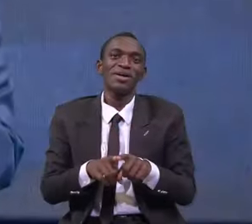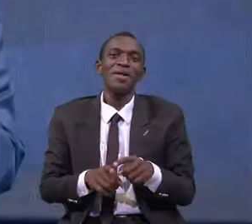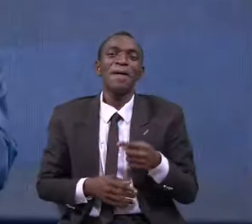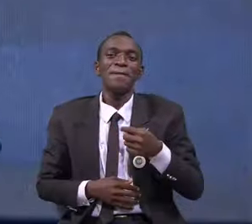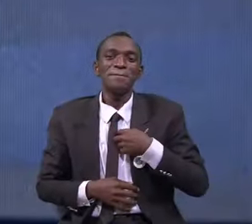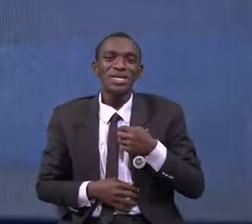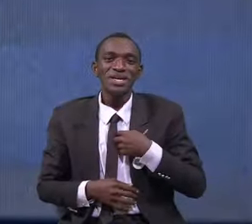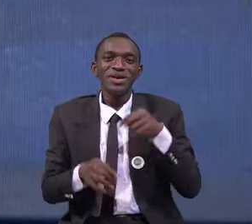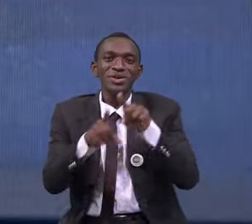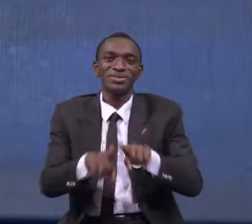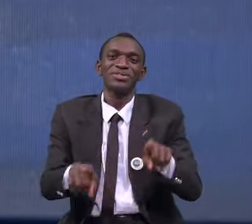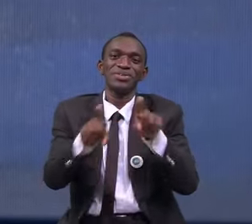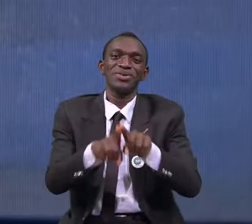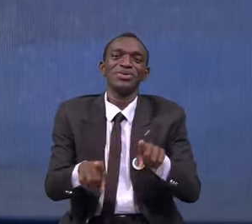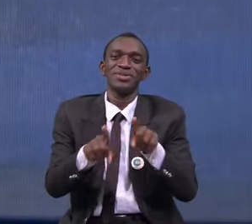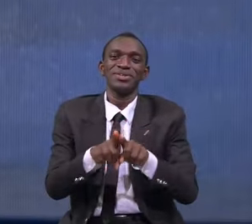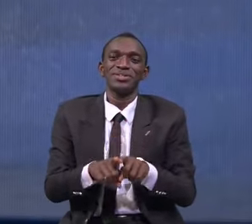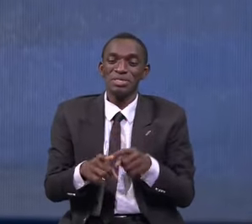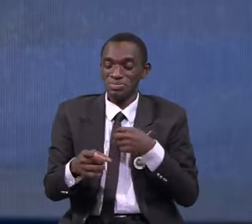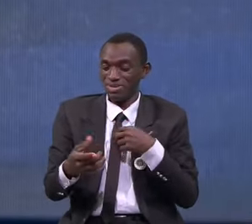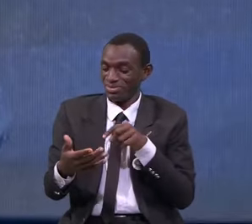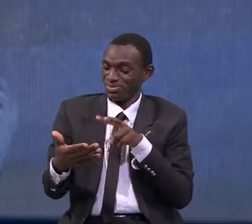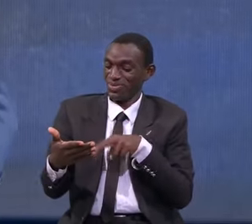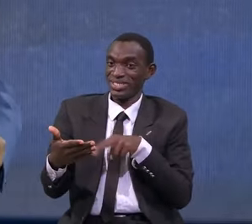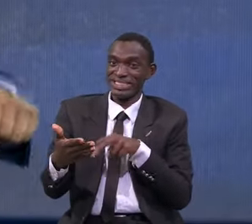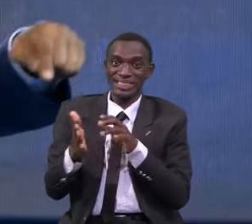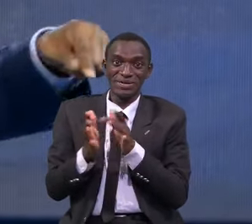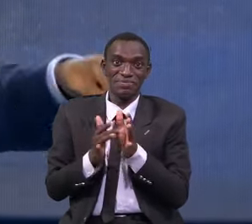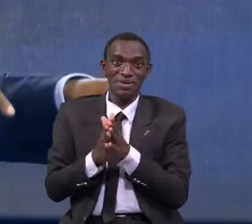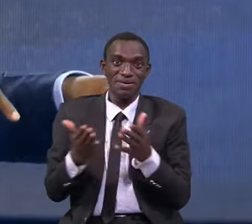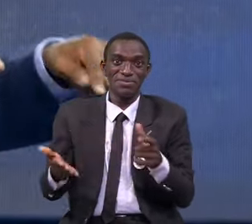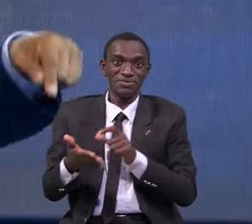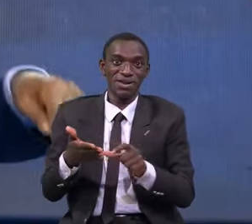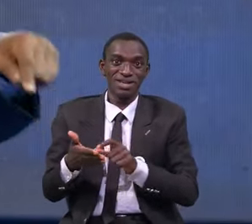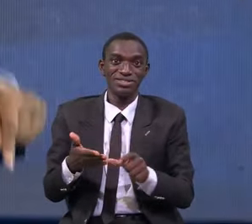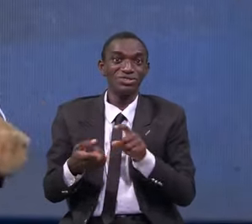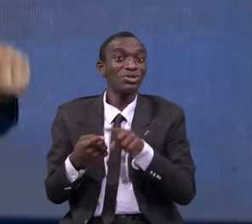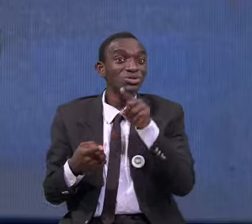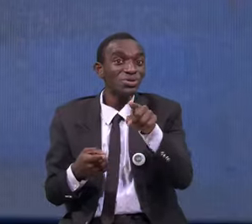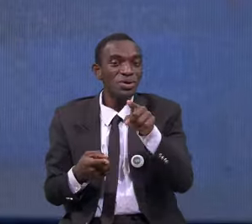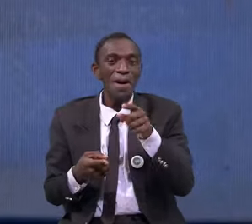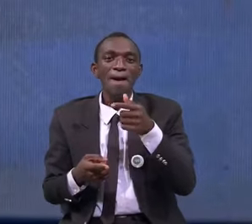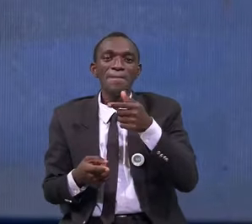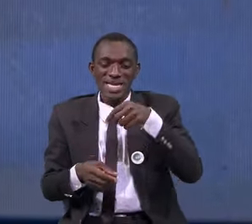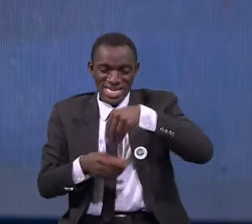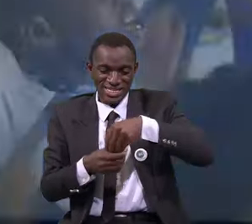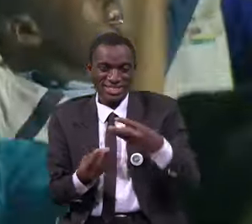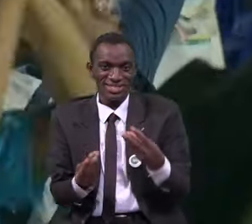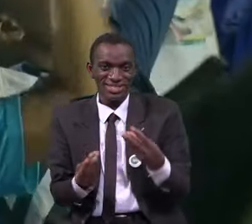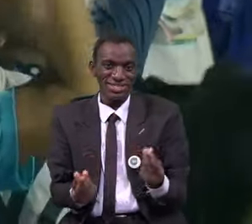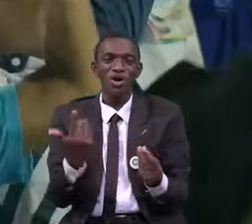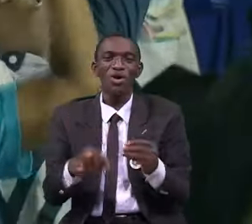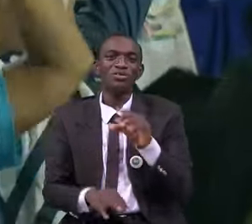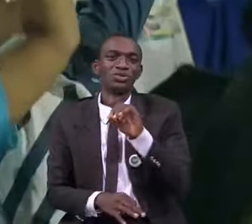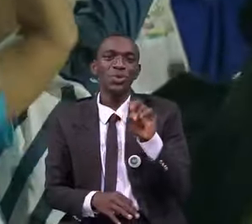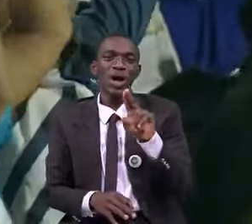Even me, reading the word to you on the ground of Douala, Cameroon.